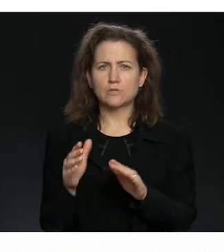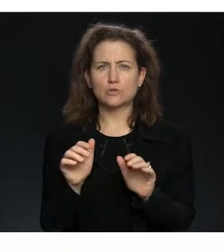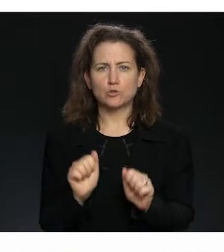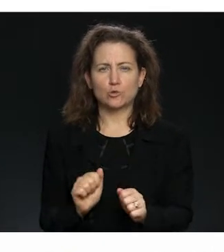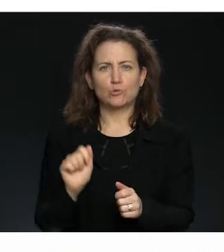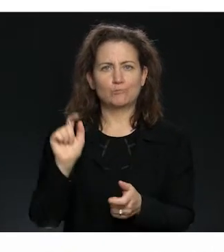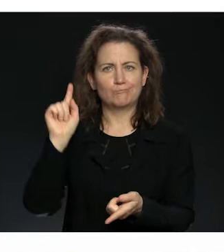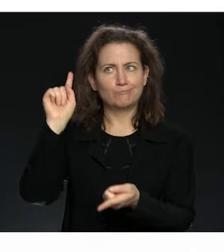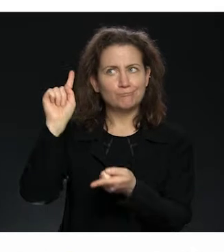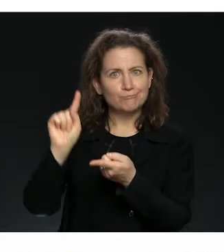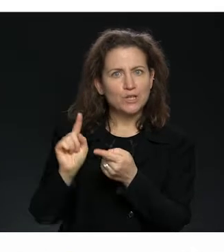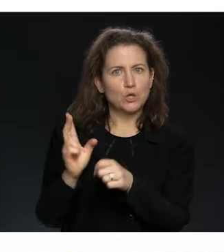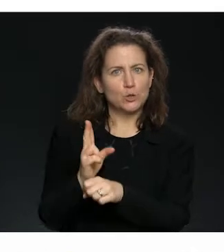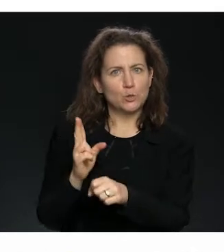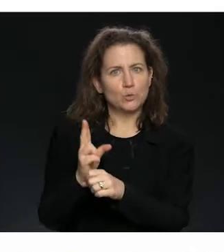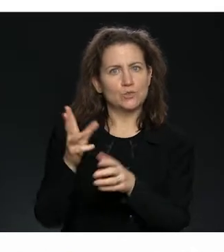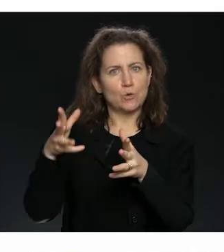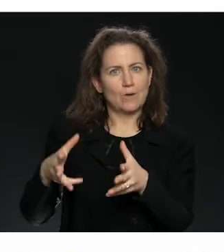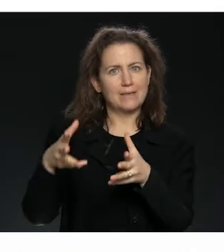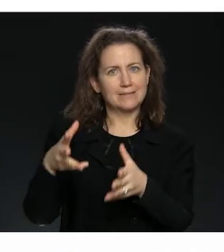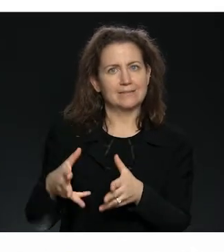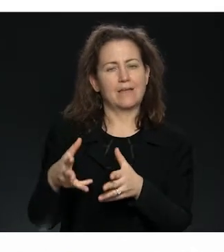rest of the 2016,